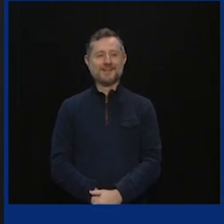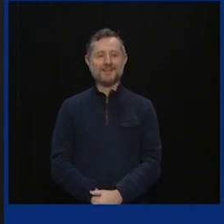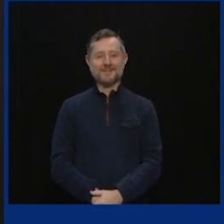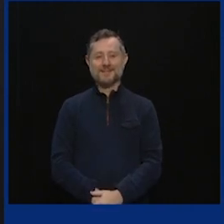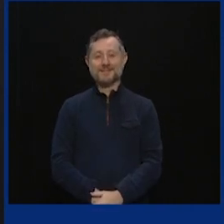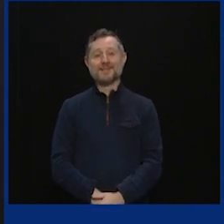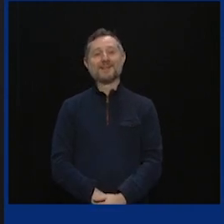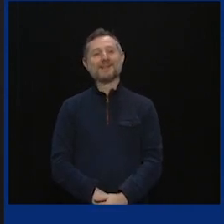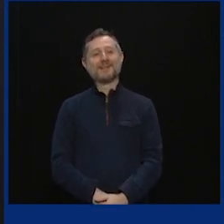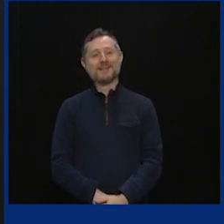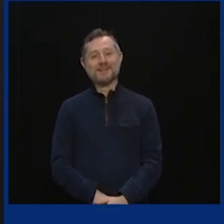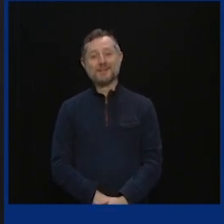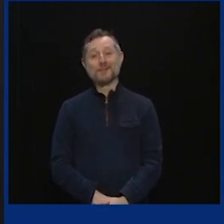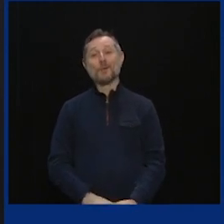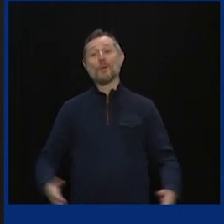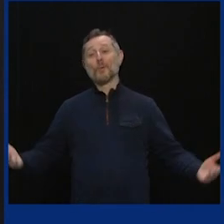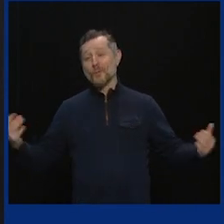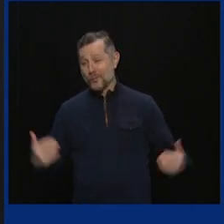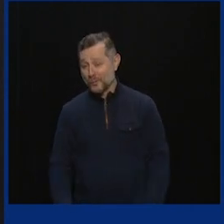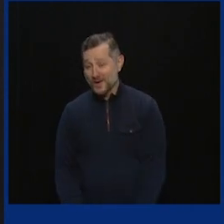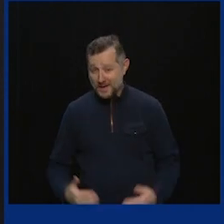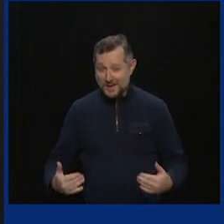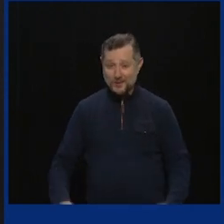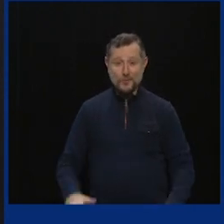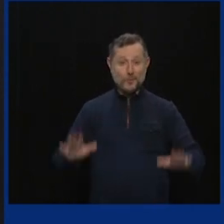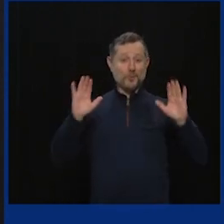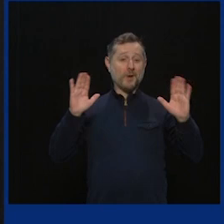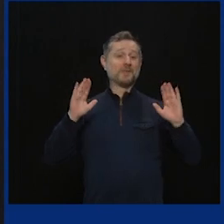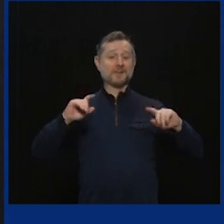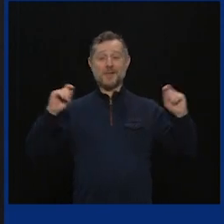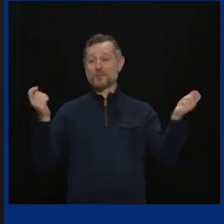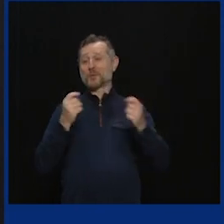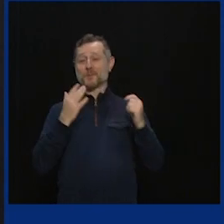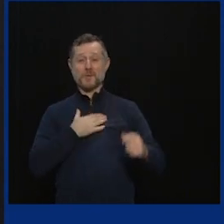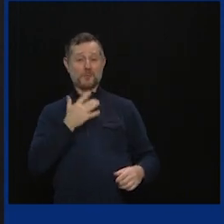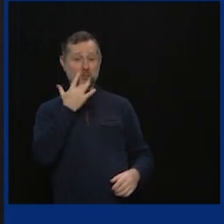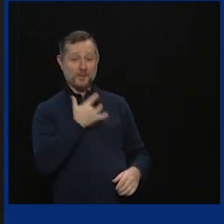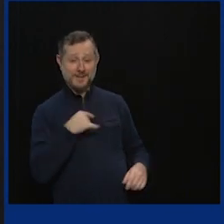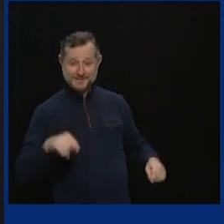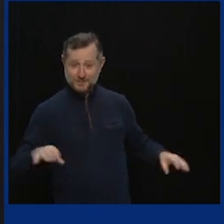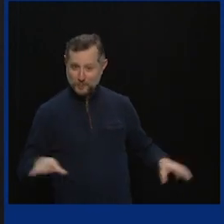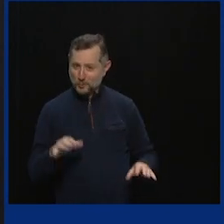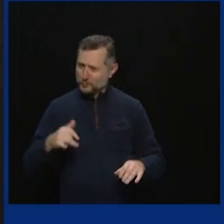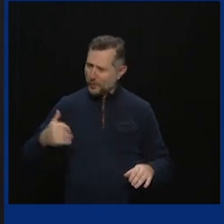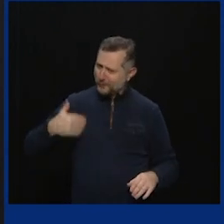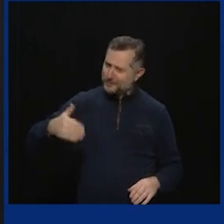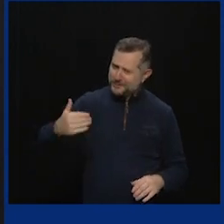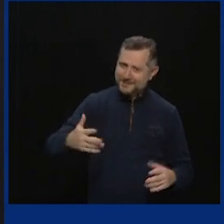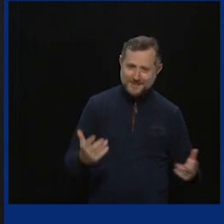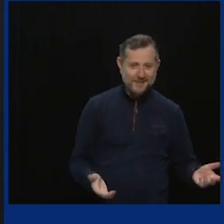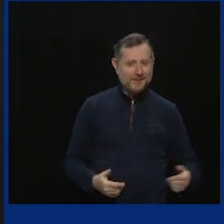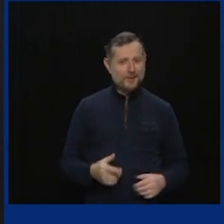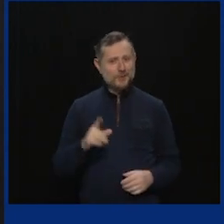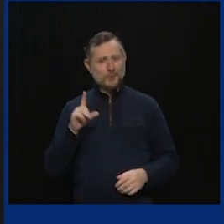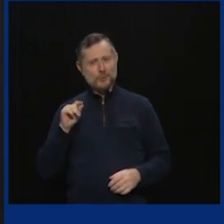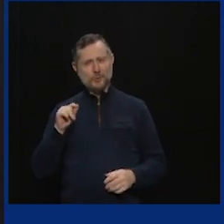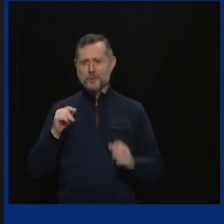Wow, what a way to celebrate your birthday. We should do this more often, shouldn't we? $20 million,